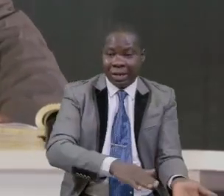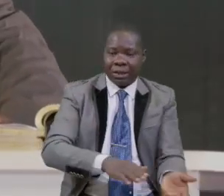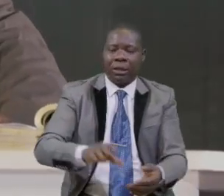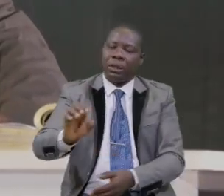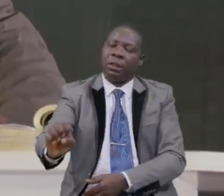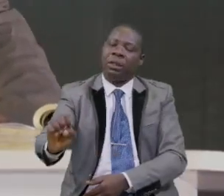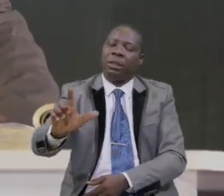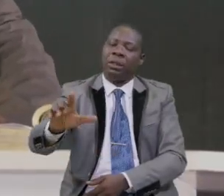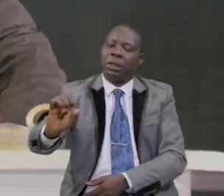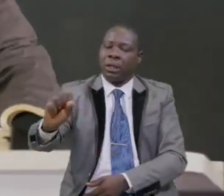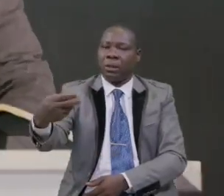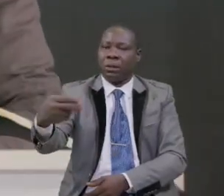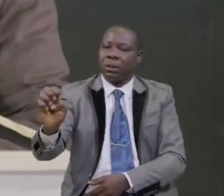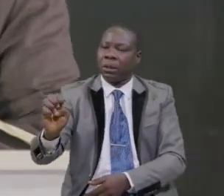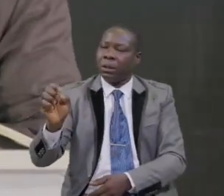got up.